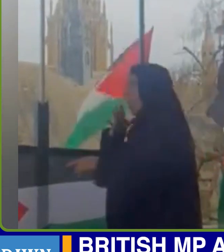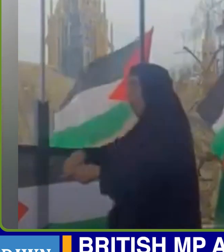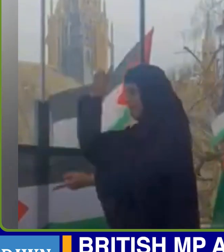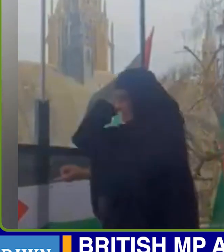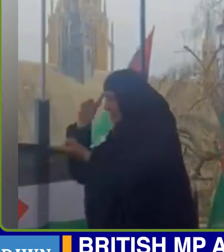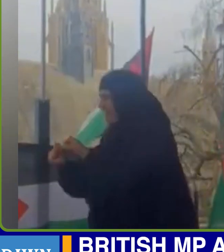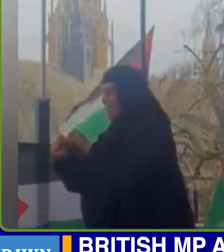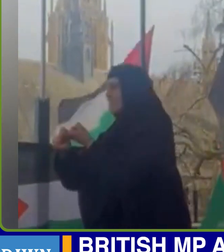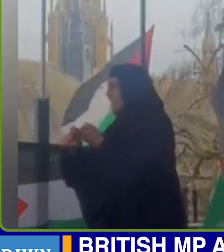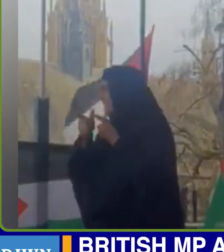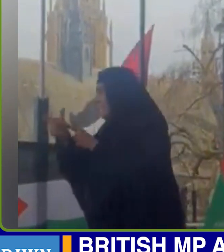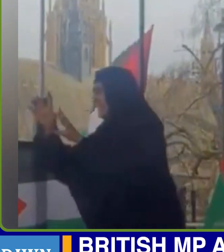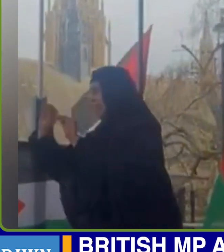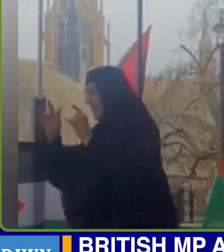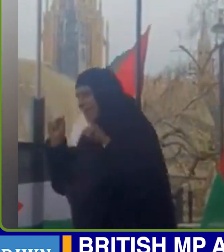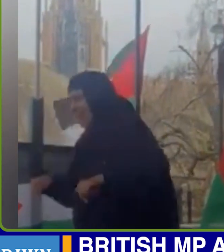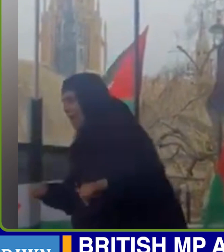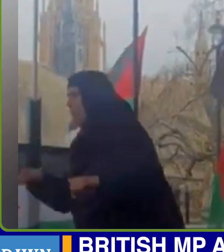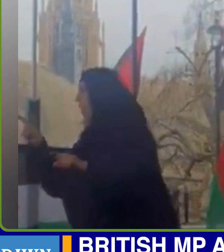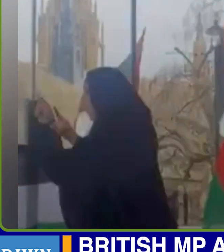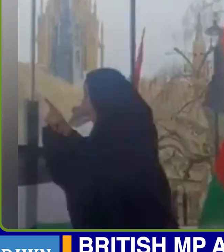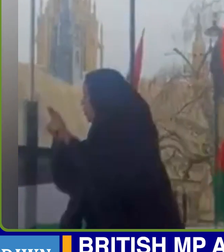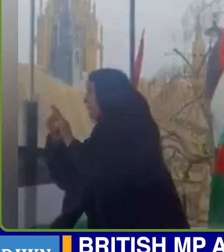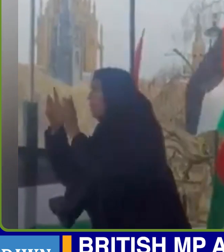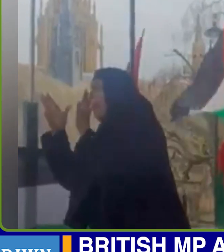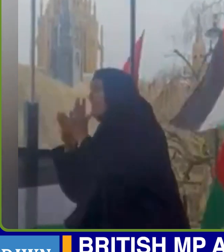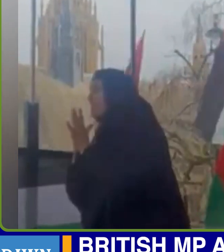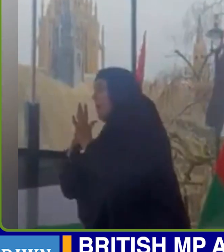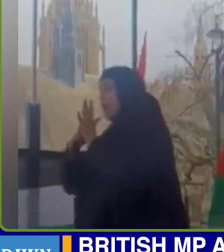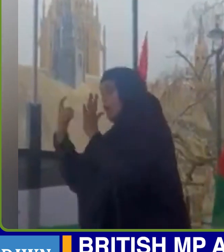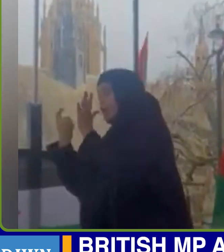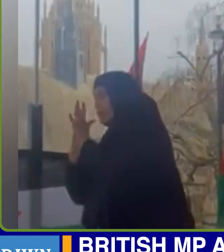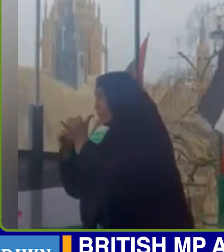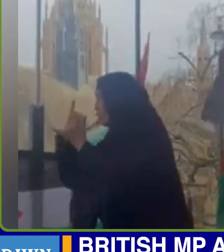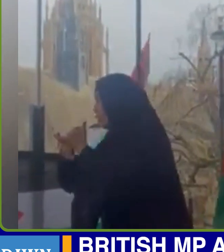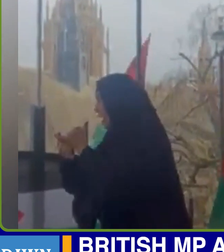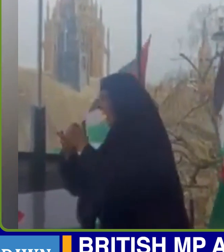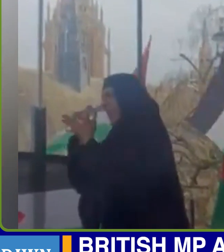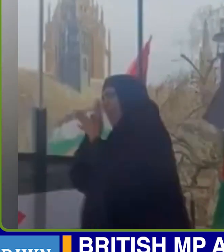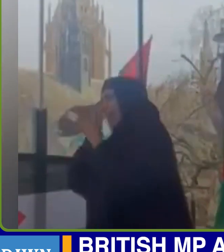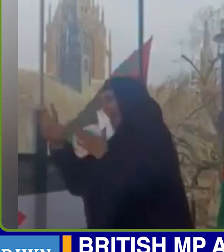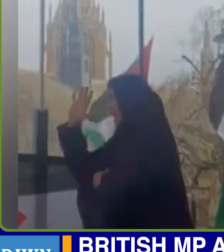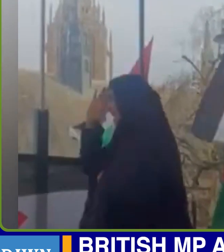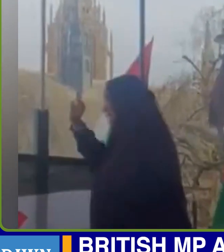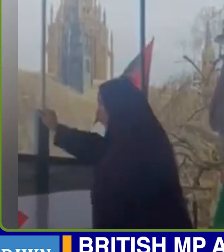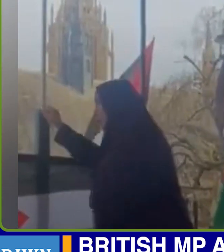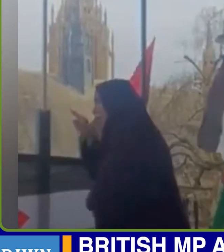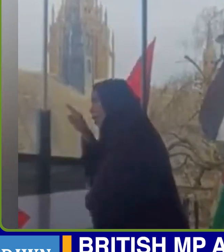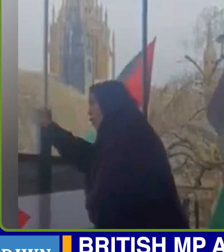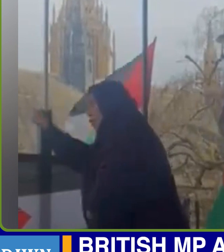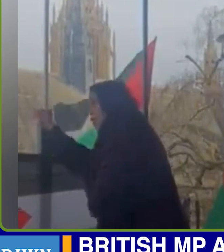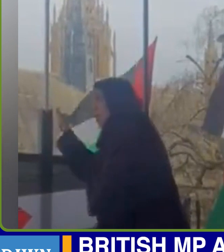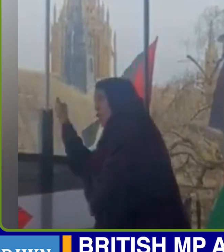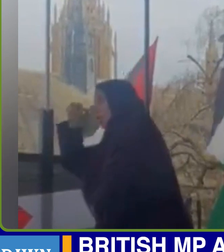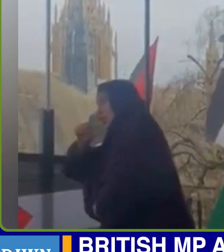ceasefire. But more than this, Prime Minister, we say loud and clear, recognise the state